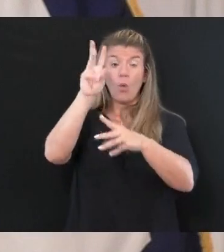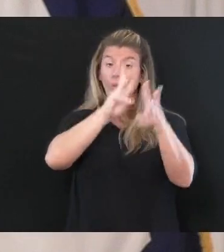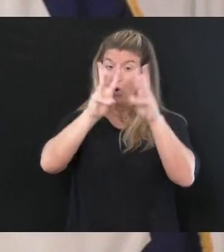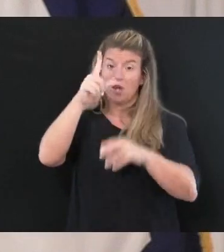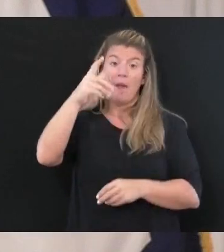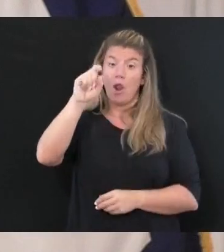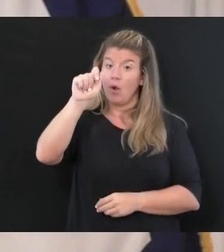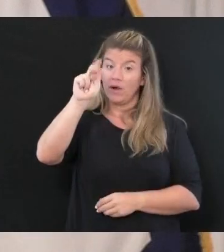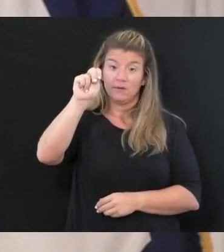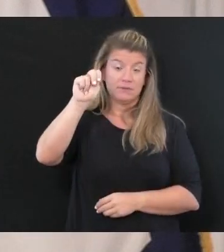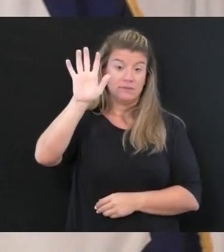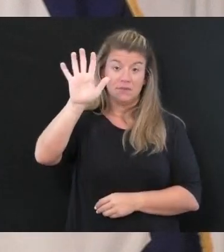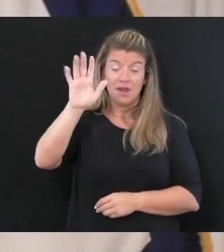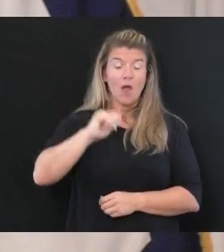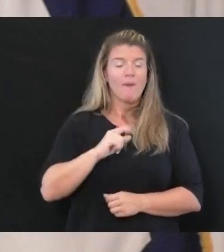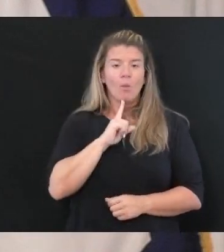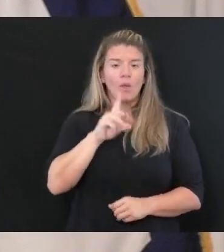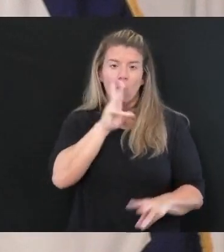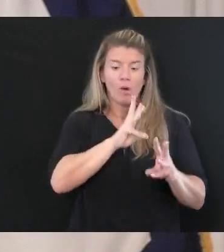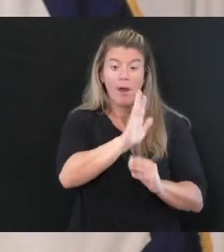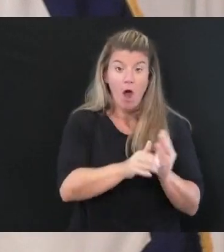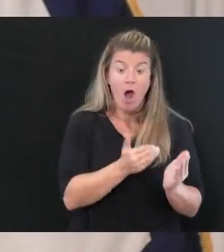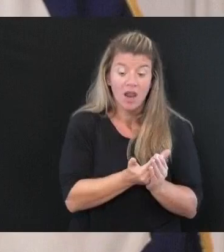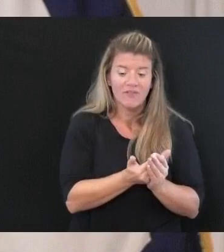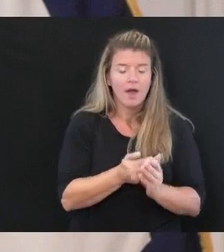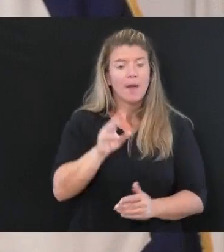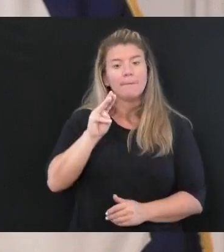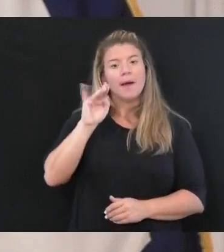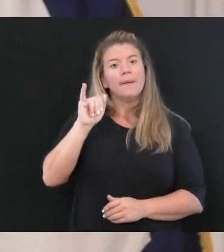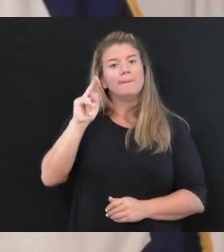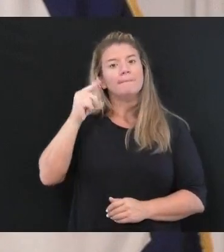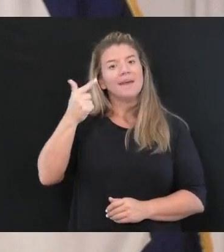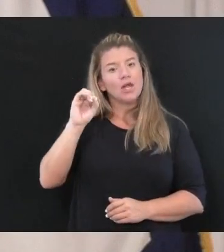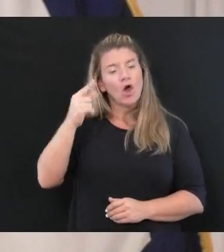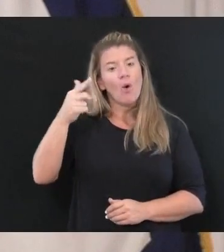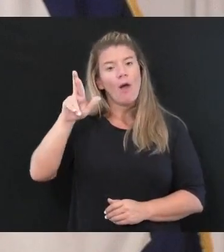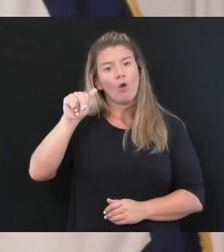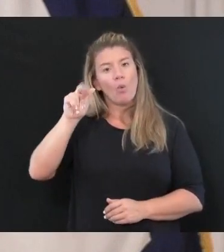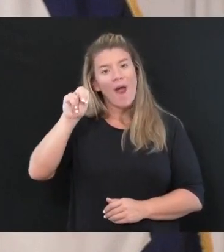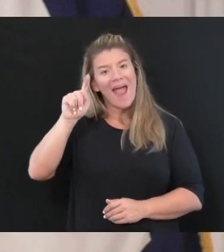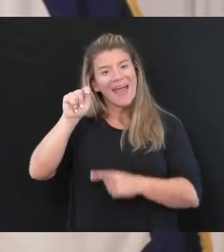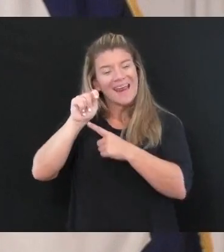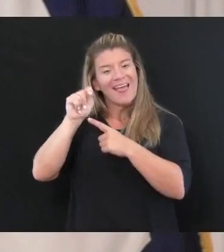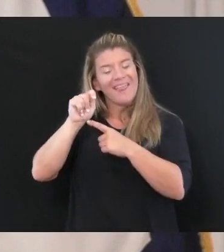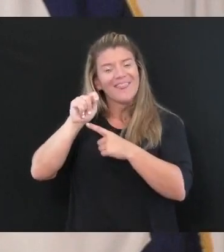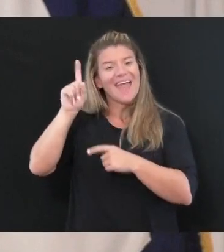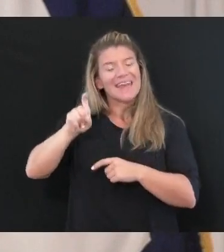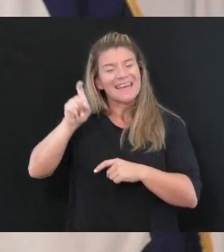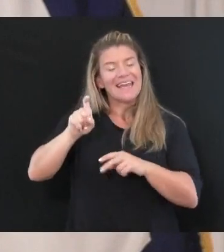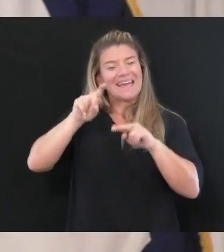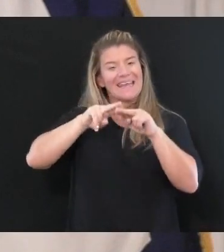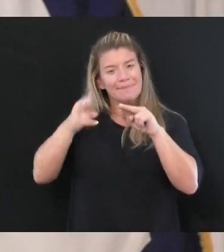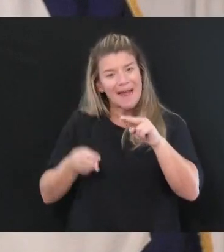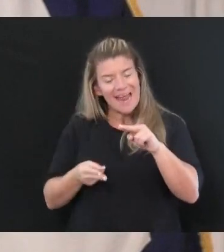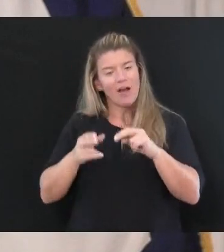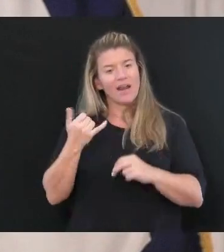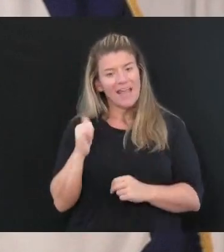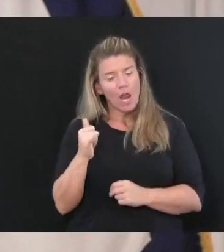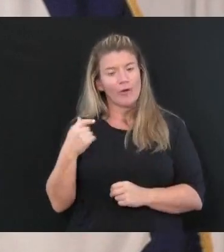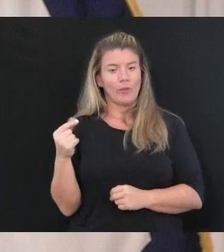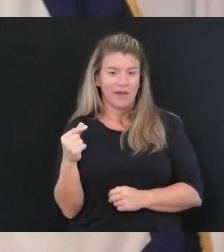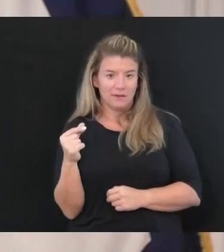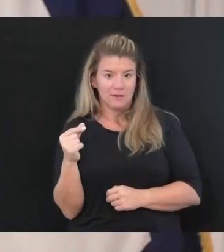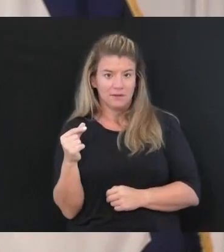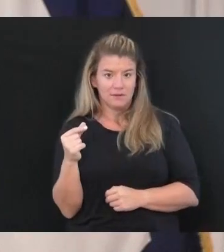about. Naturally, we're worried about all of our counties, but Mingo and Grant, we need to get them down out, back in the yellow and back in the